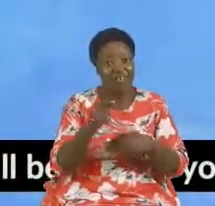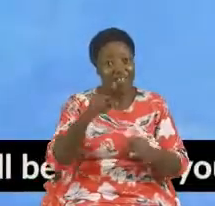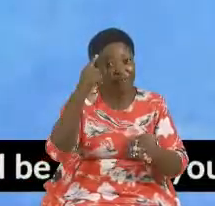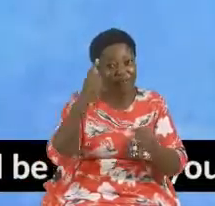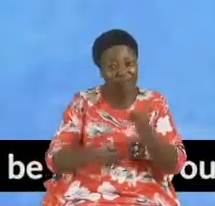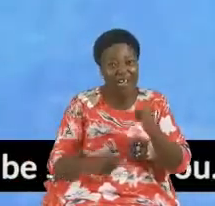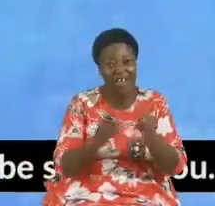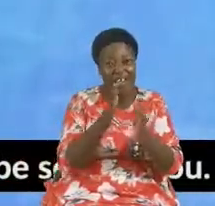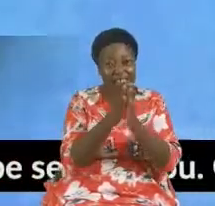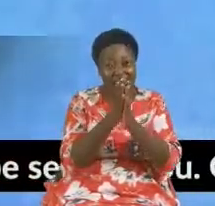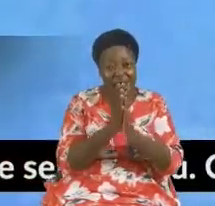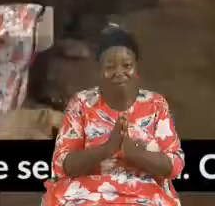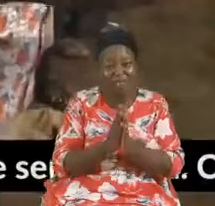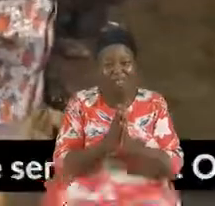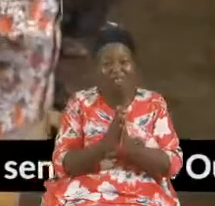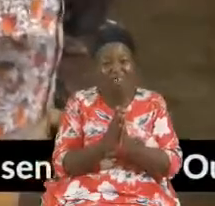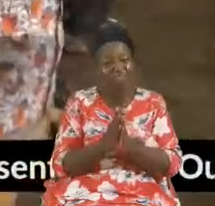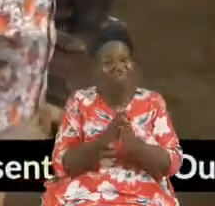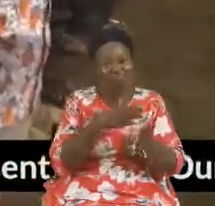now.